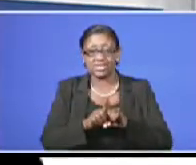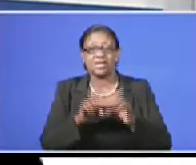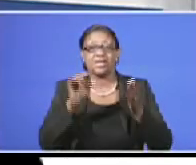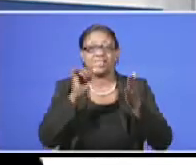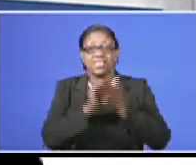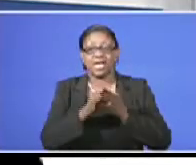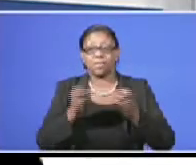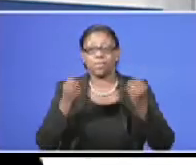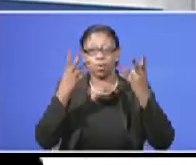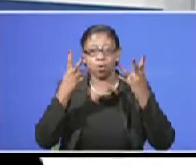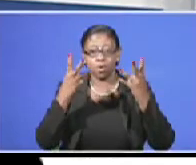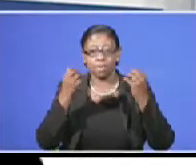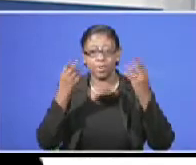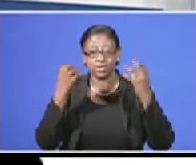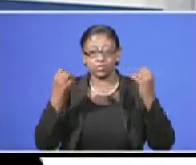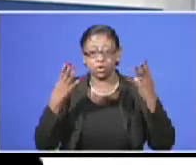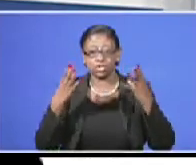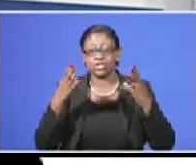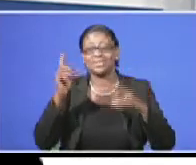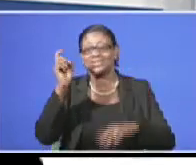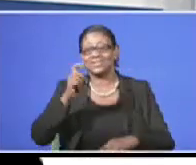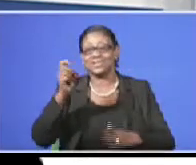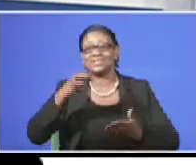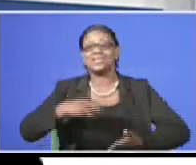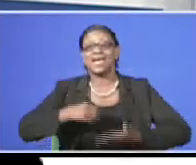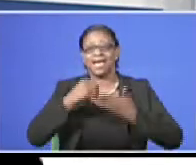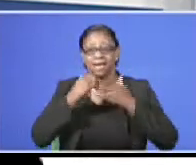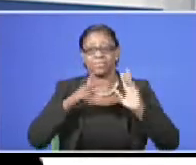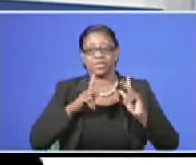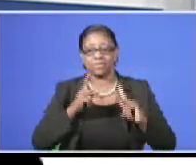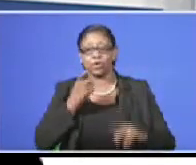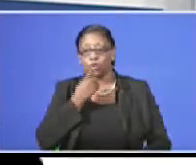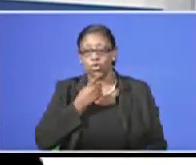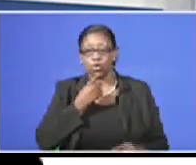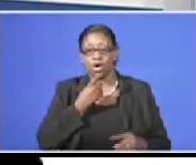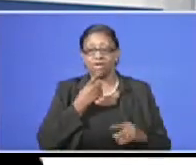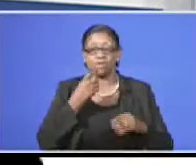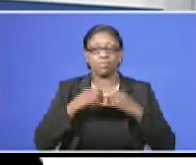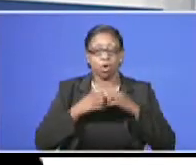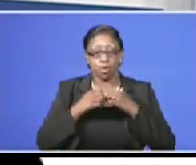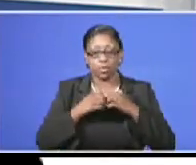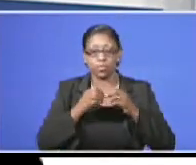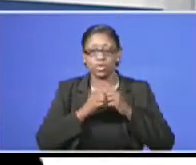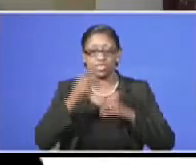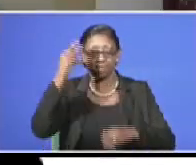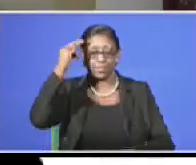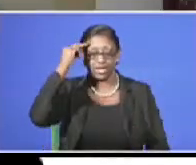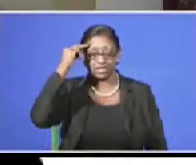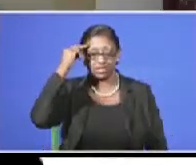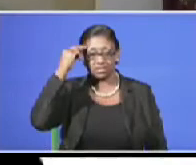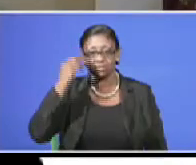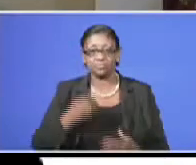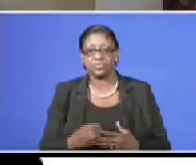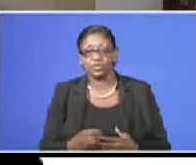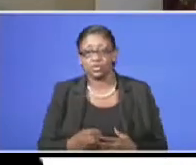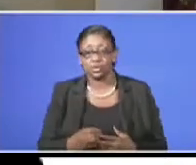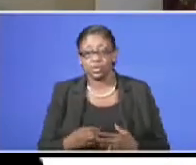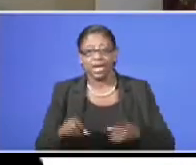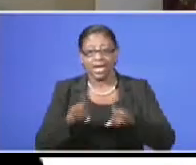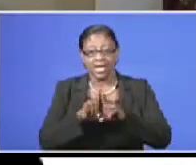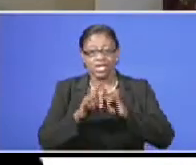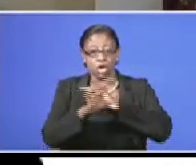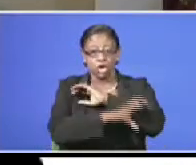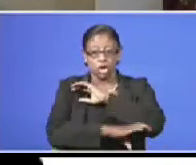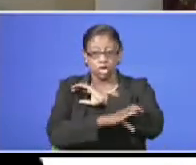treatment and intervention must begin to help victims battling this mental condition. As a country, we need to